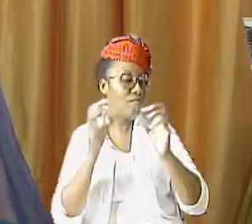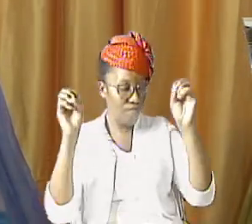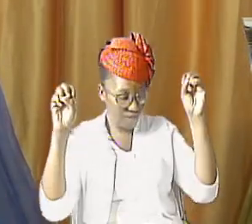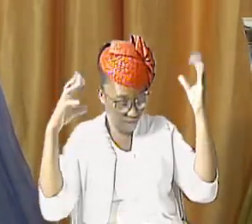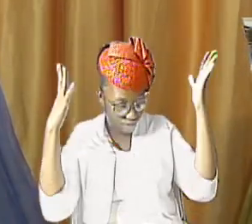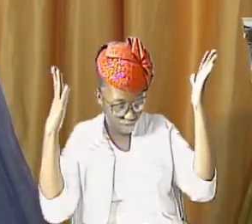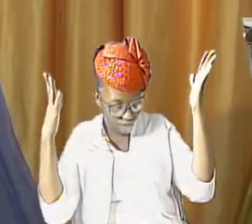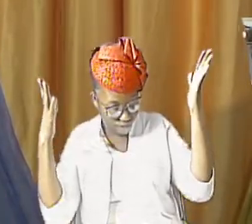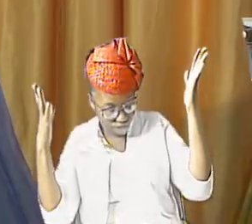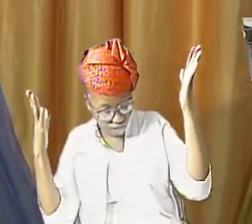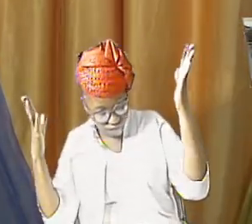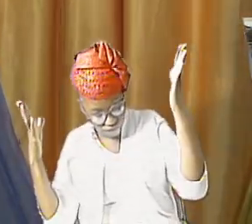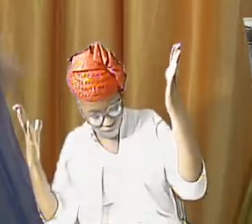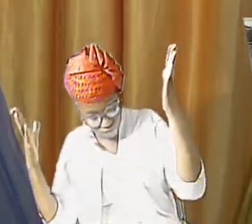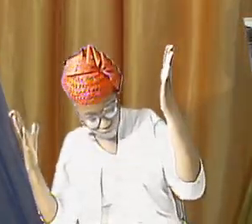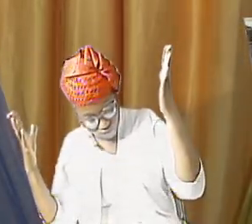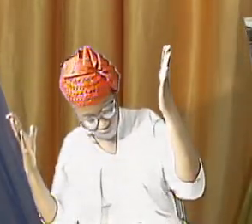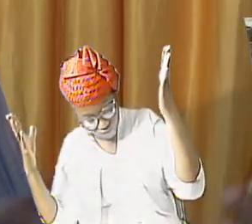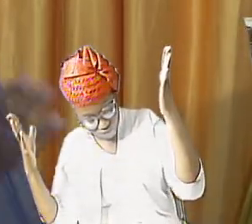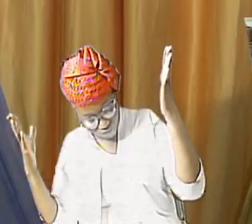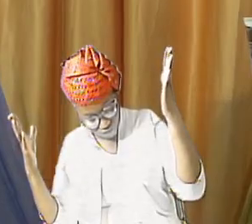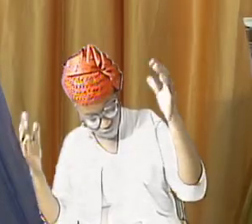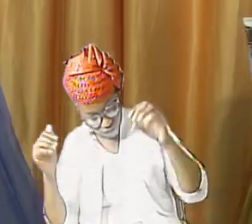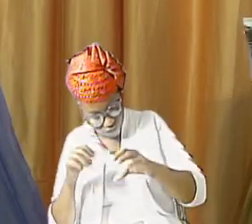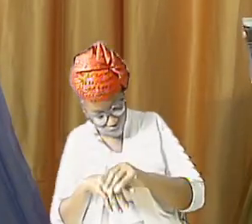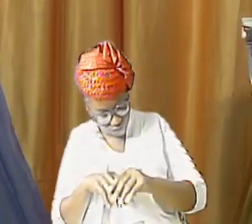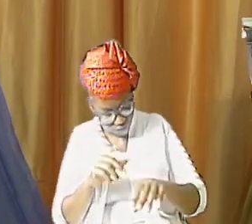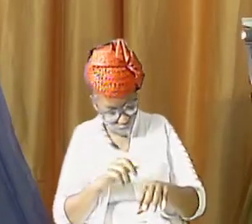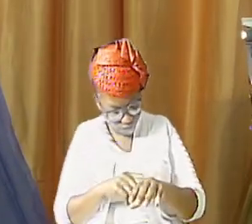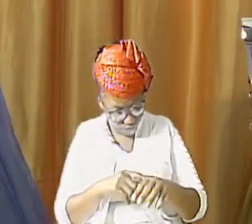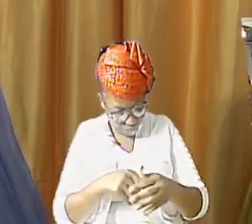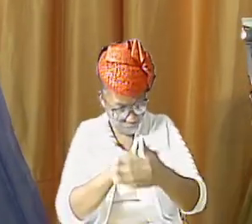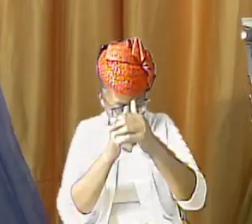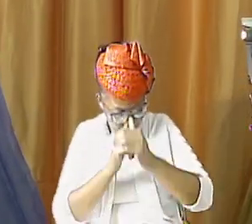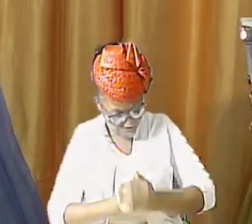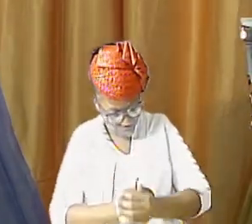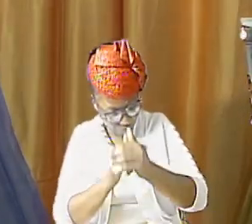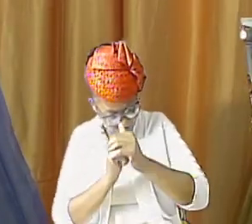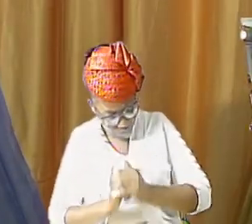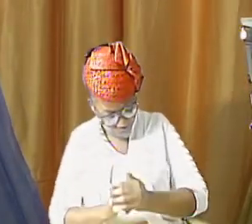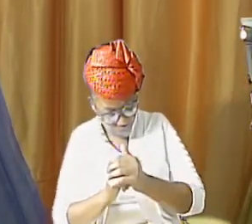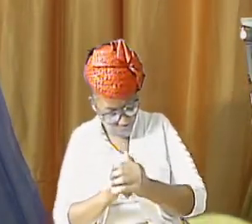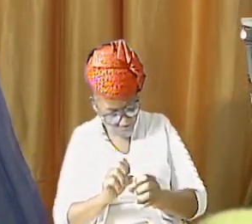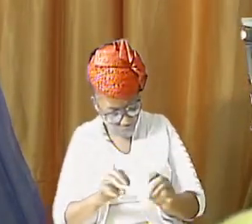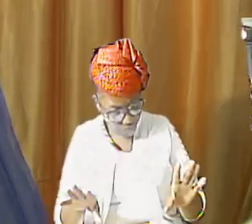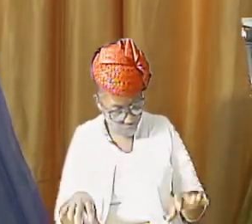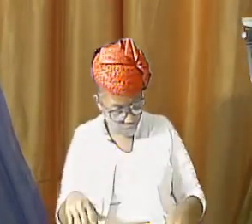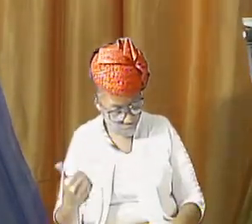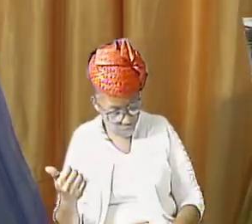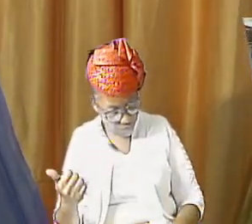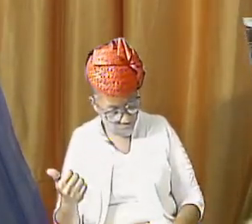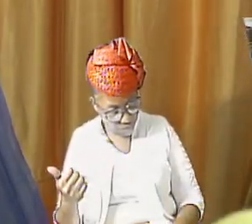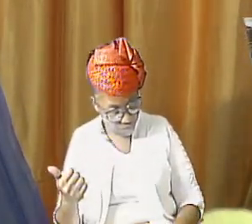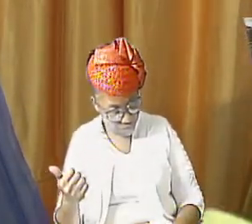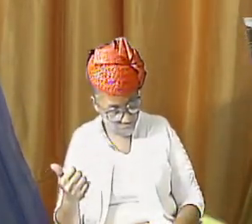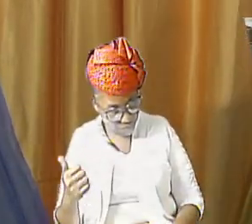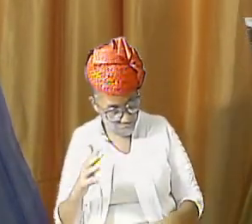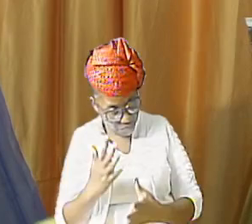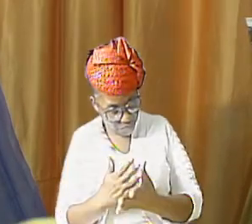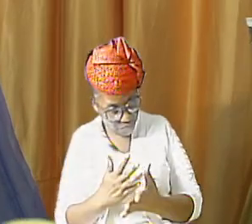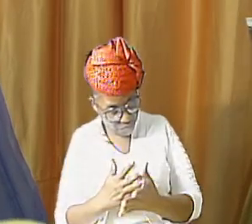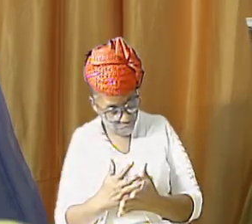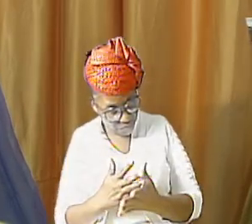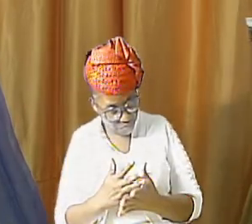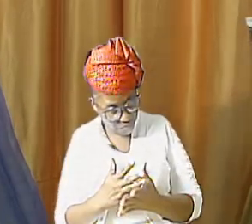Oh hallelujah, hallelujah. And in this atmosphere of worship, without any further